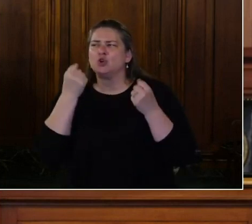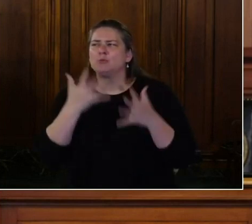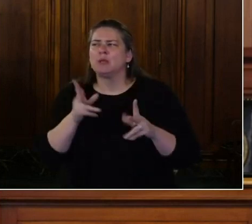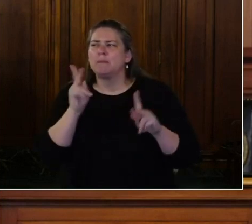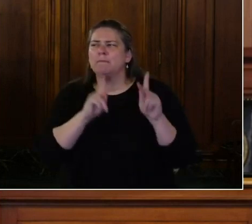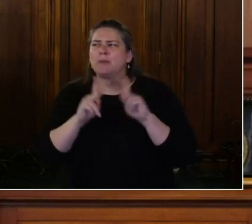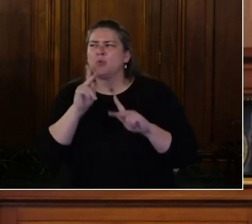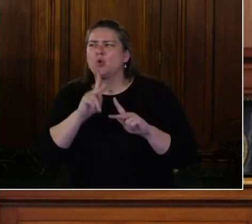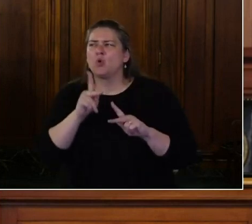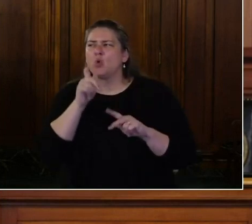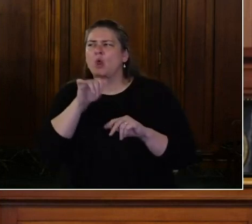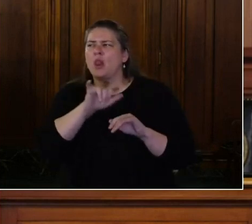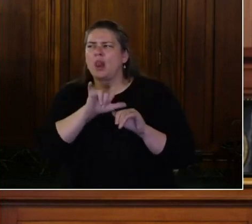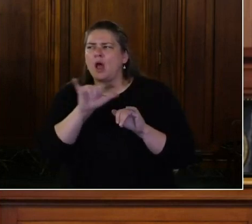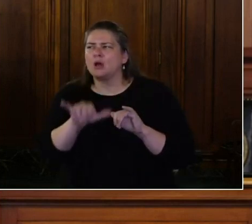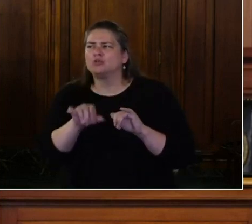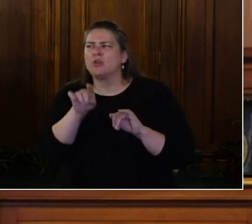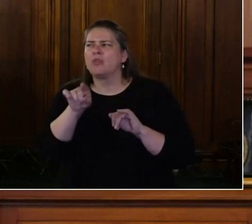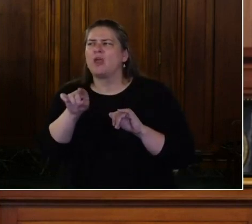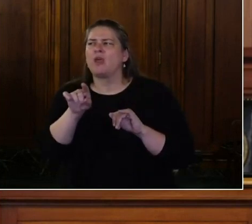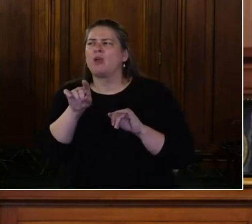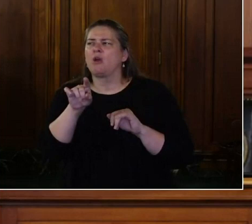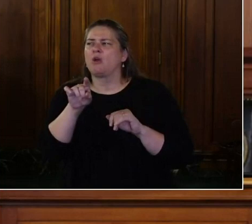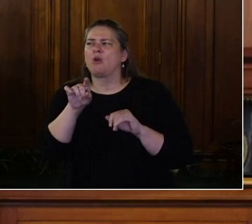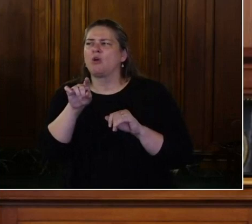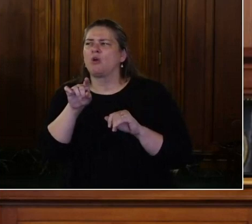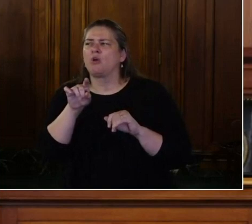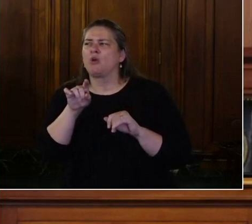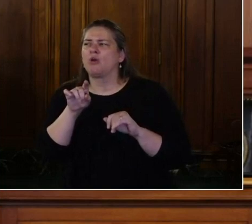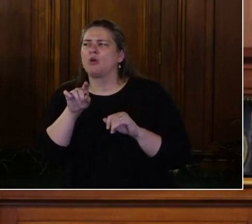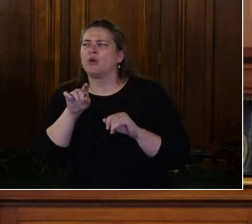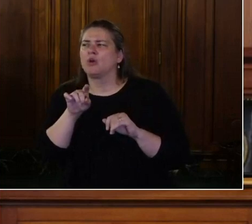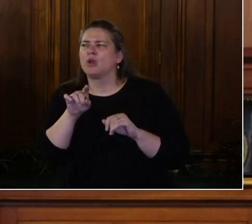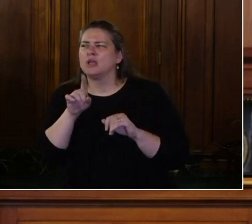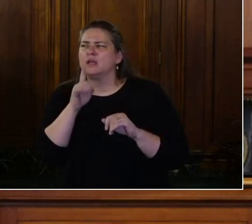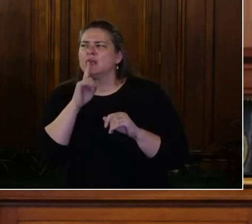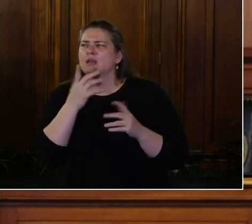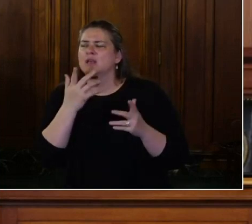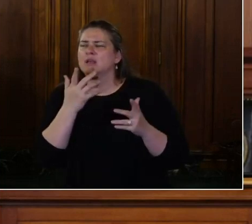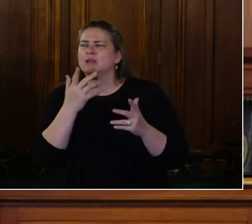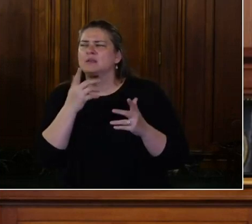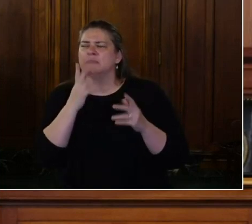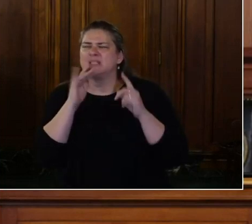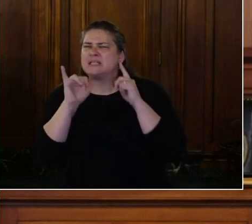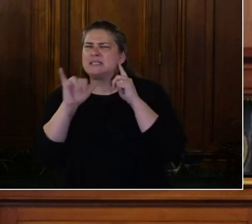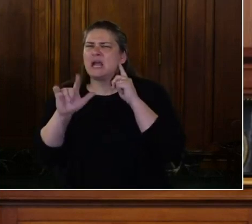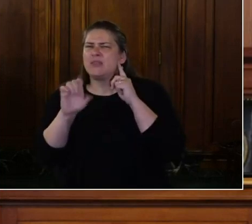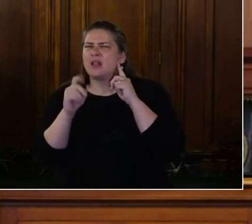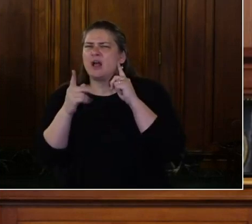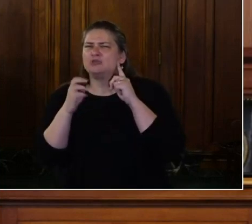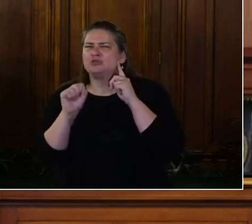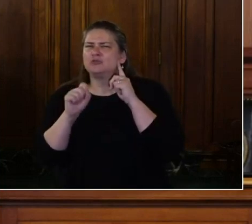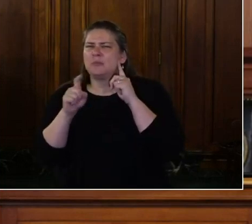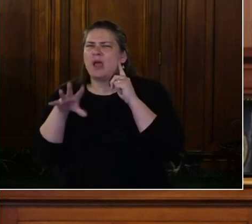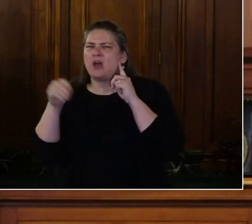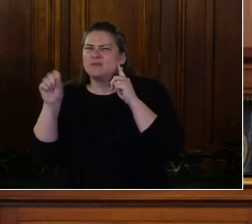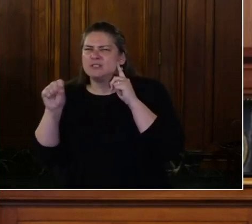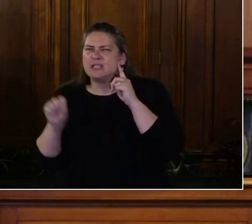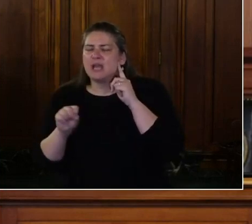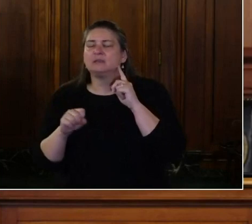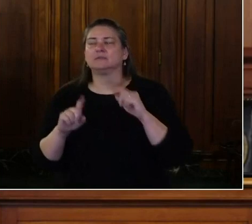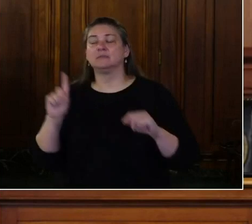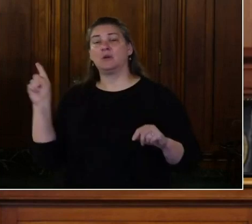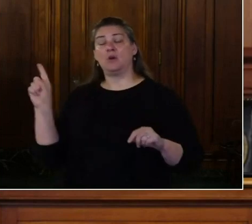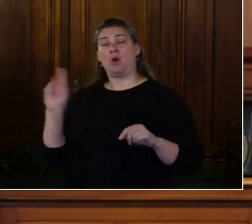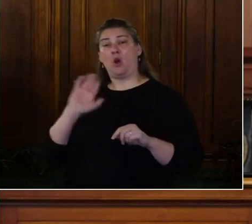people in a lodge, too many people trying to do check out? Is there too many people sending on the lodges? That's a good question. It's about our